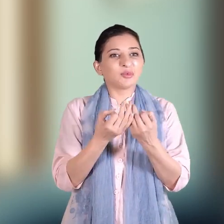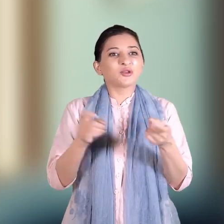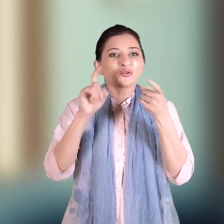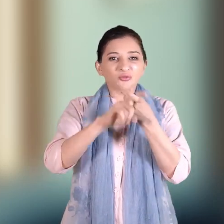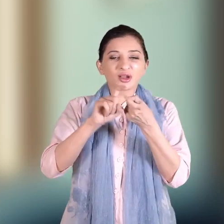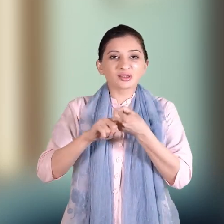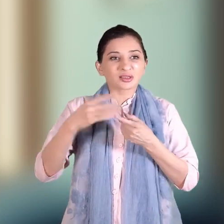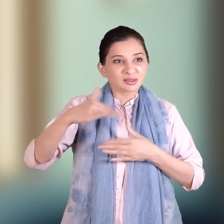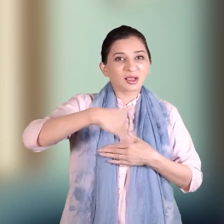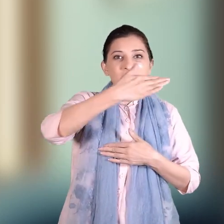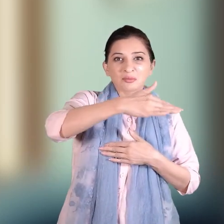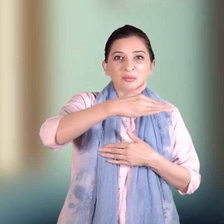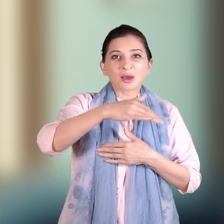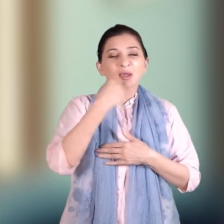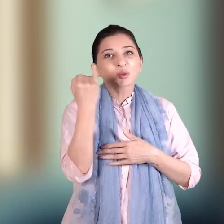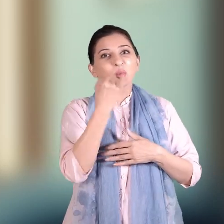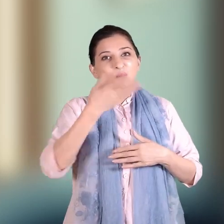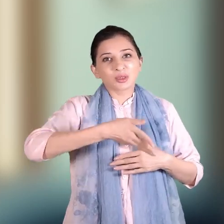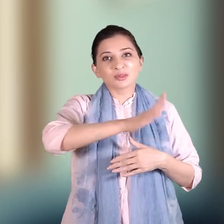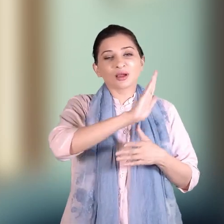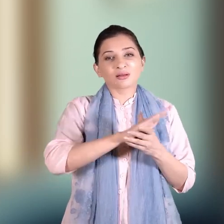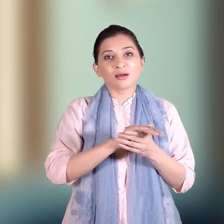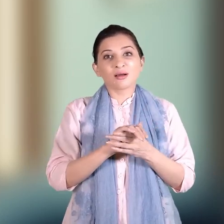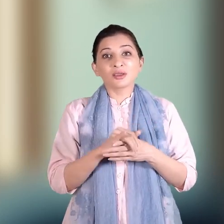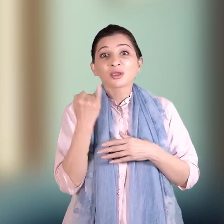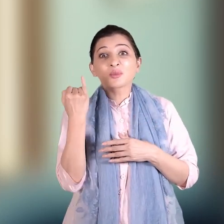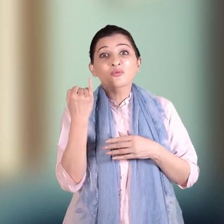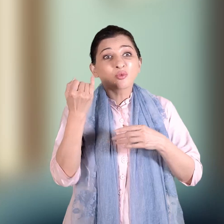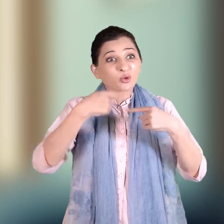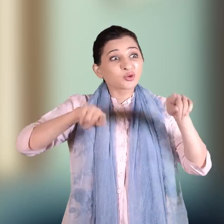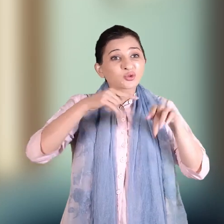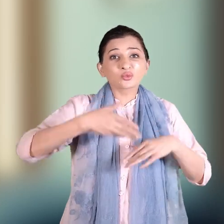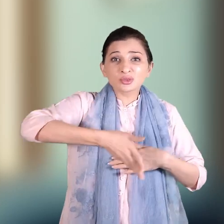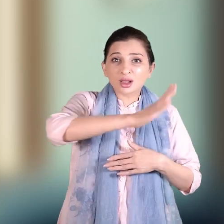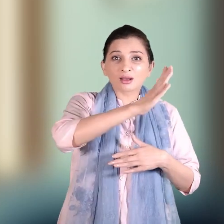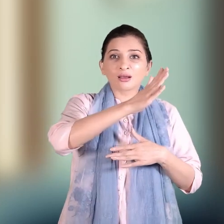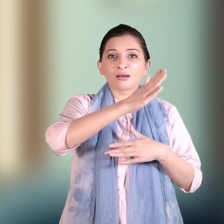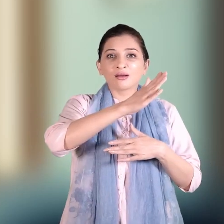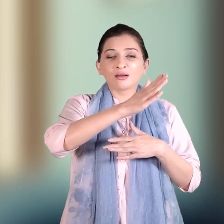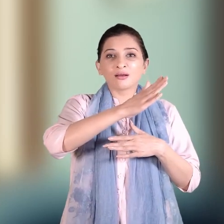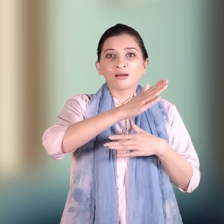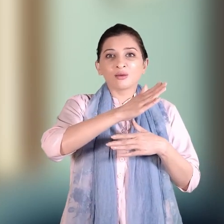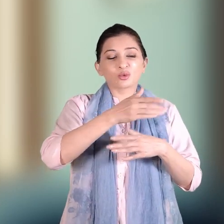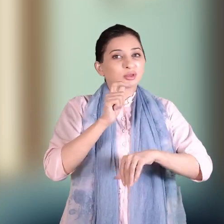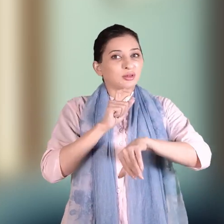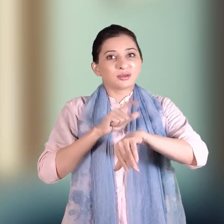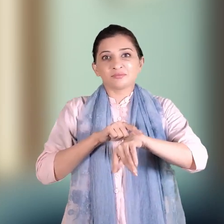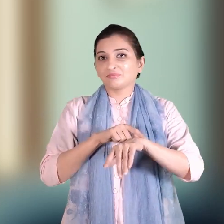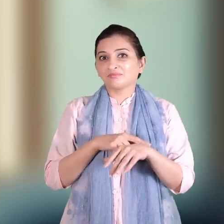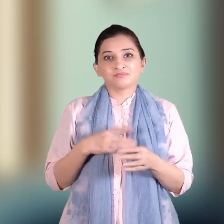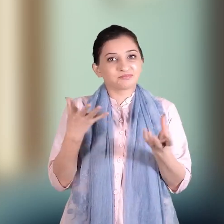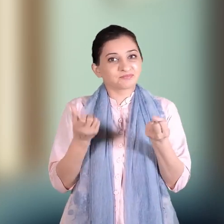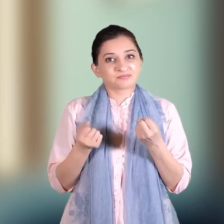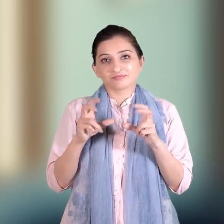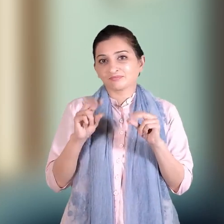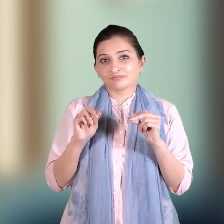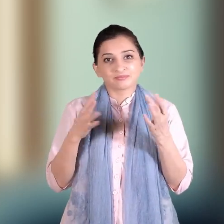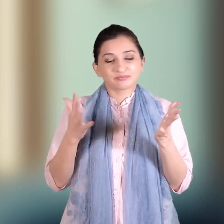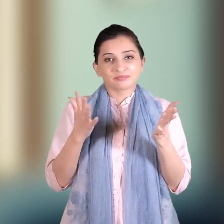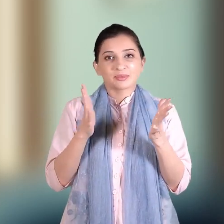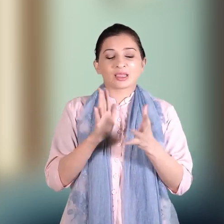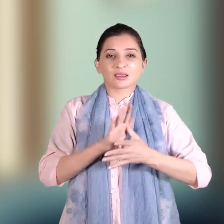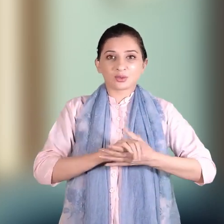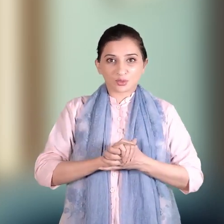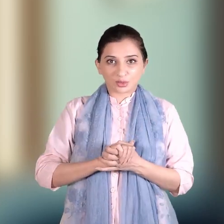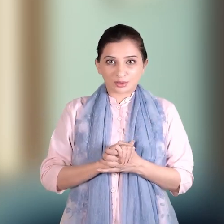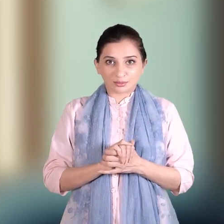friends, or even basic things like going to the washroom, they feel like this burdening task